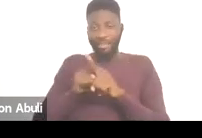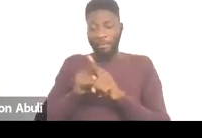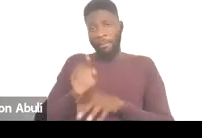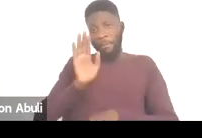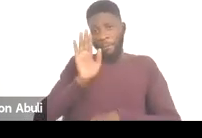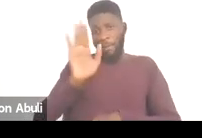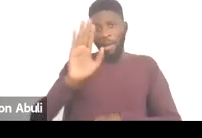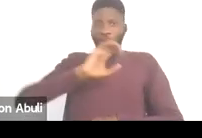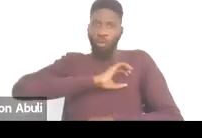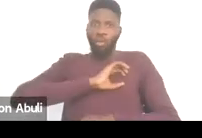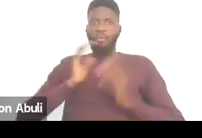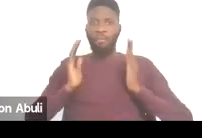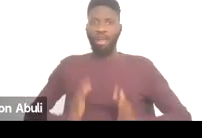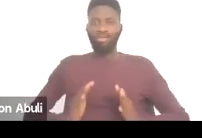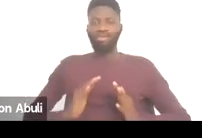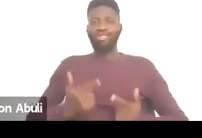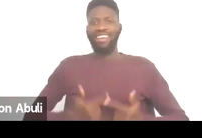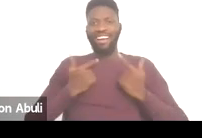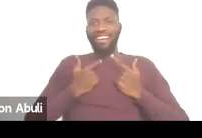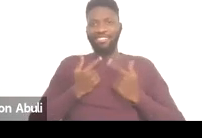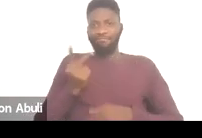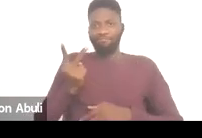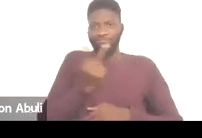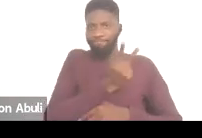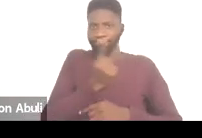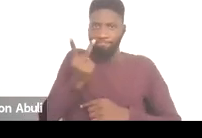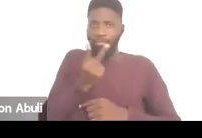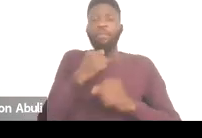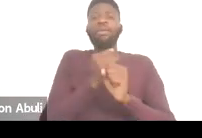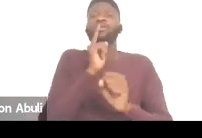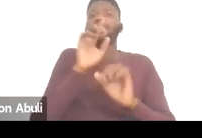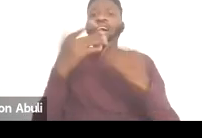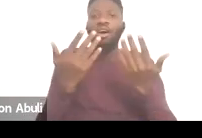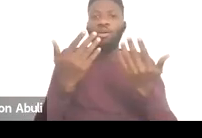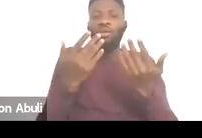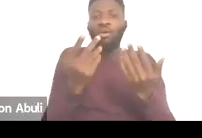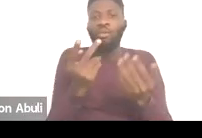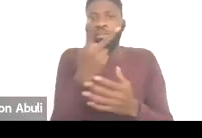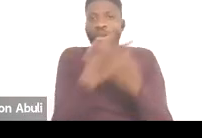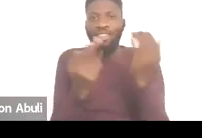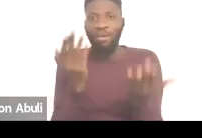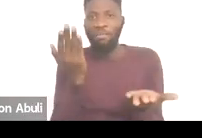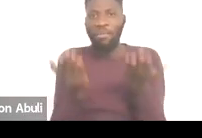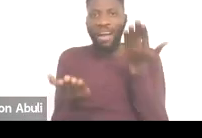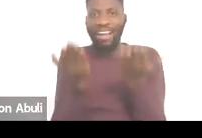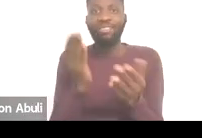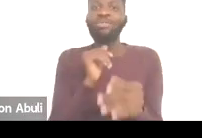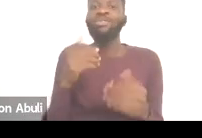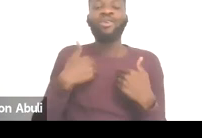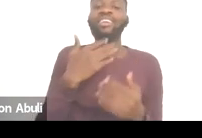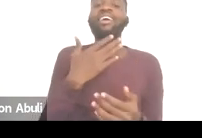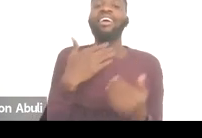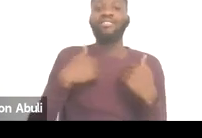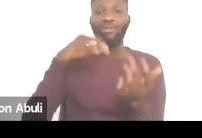your personal life. How do we ensure that we have a balance of both? We do not want to have a situation where